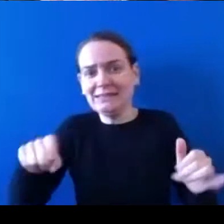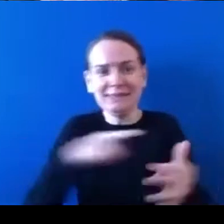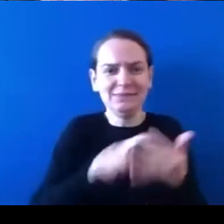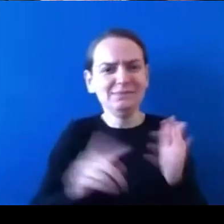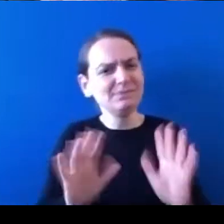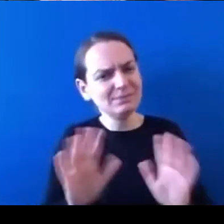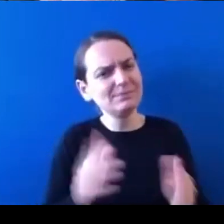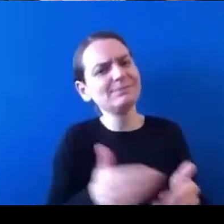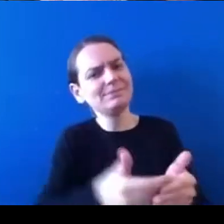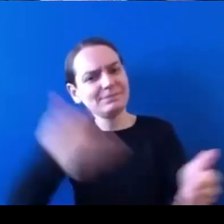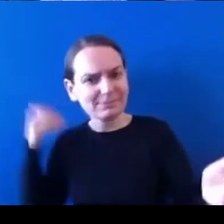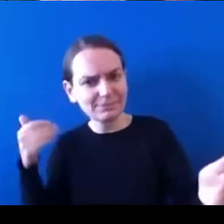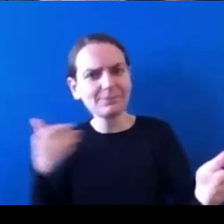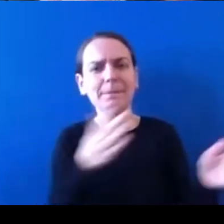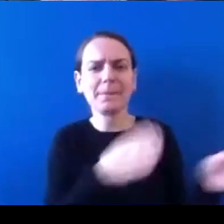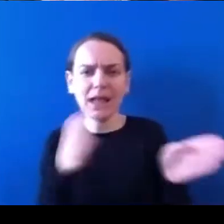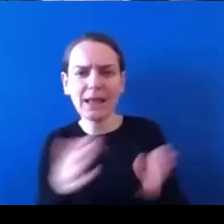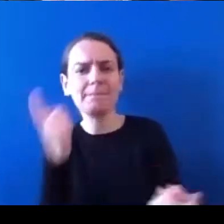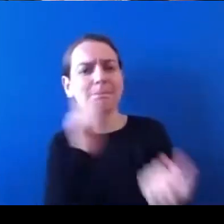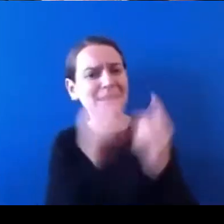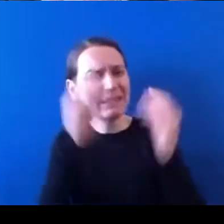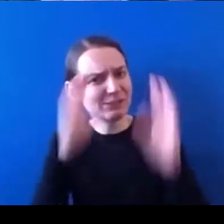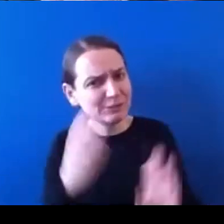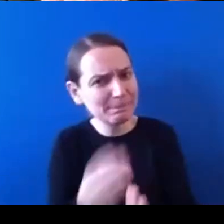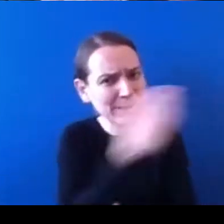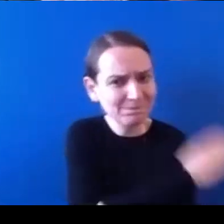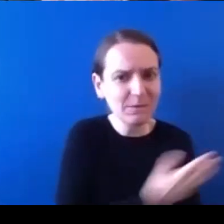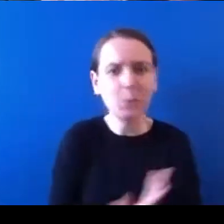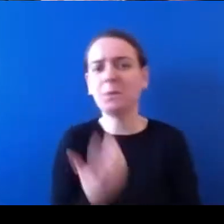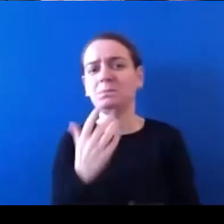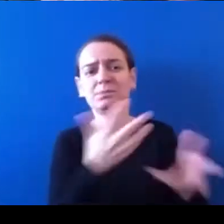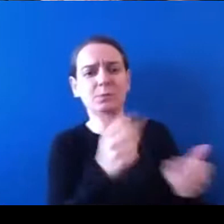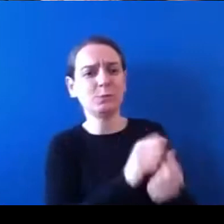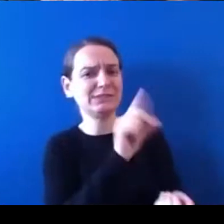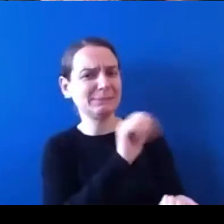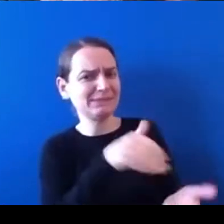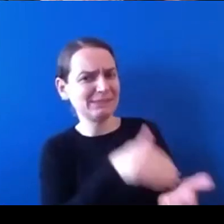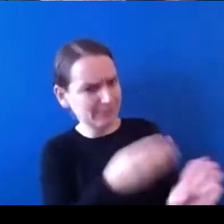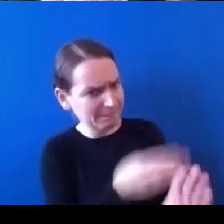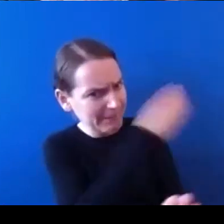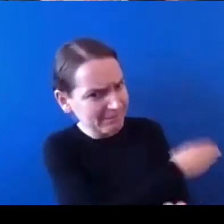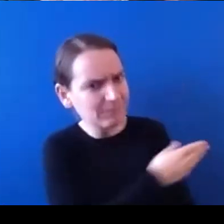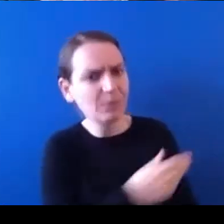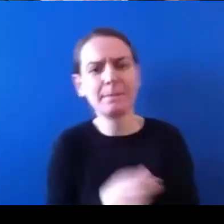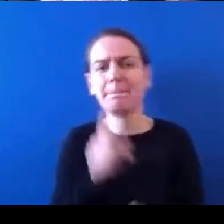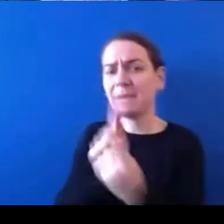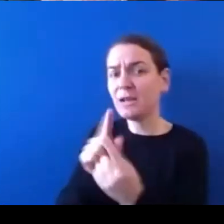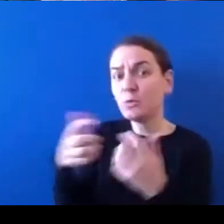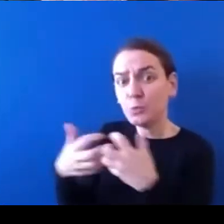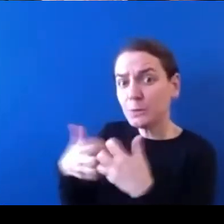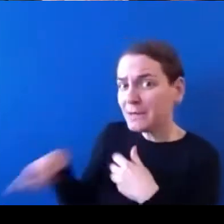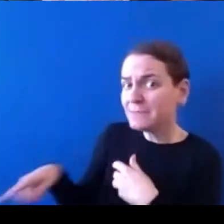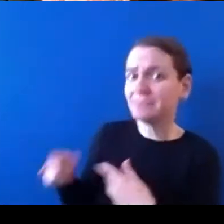services, and dorm mates all the time, and your orientation and mobility specialist and your VR counselor.